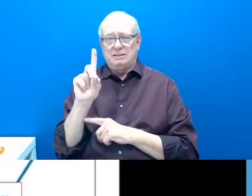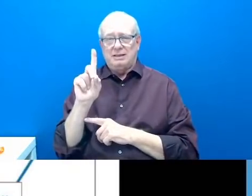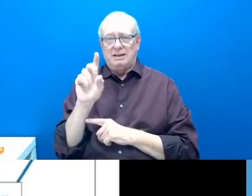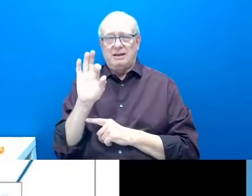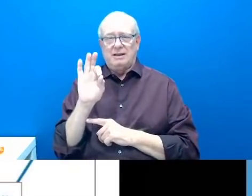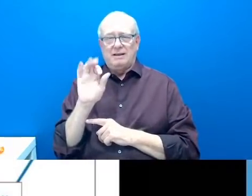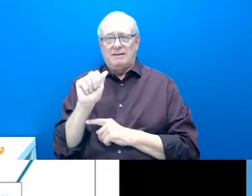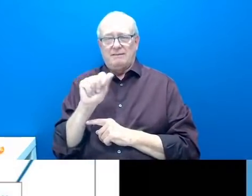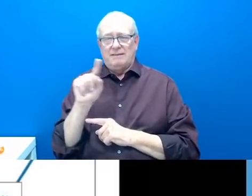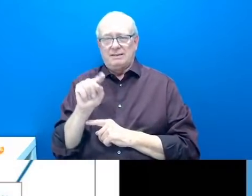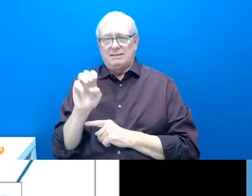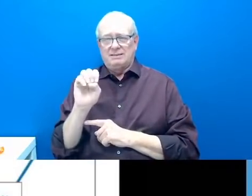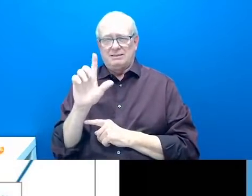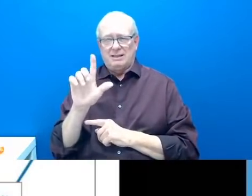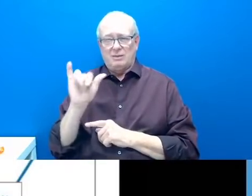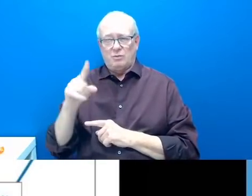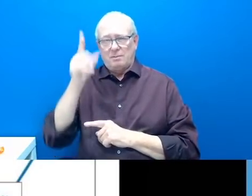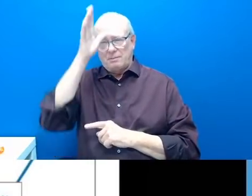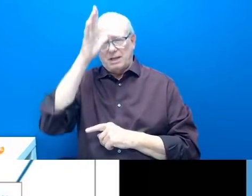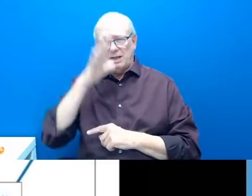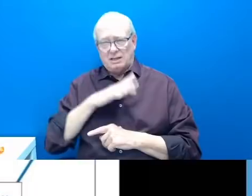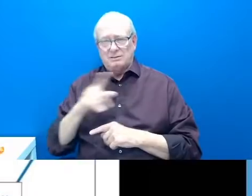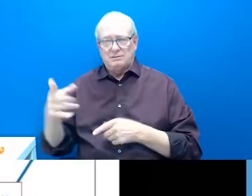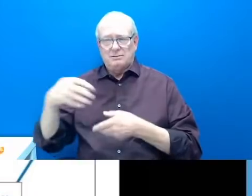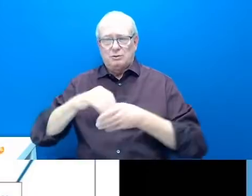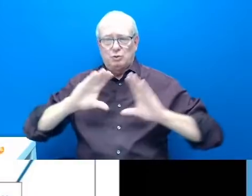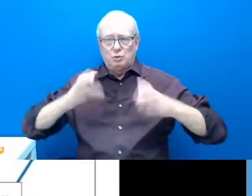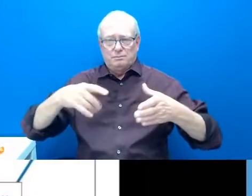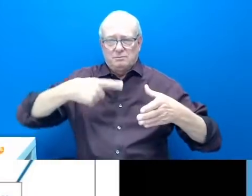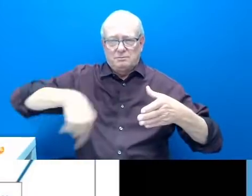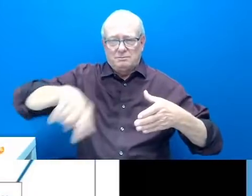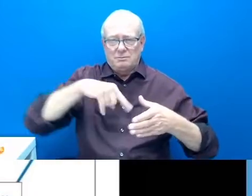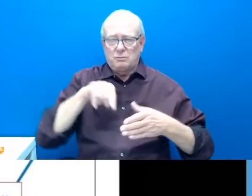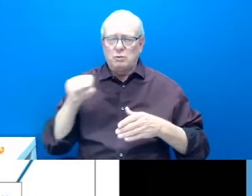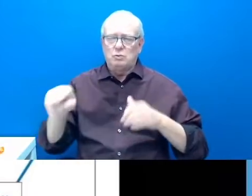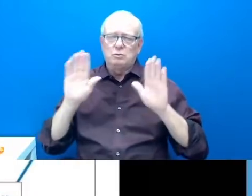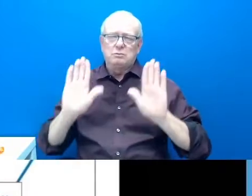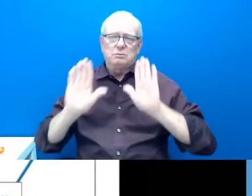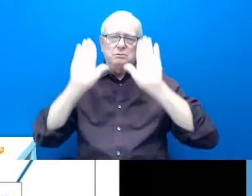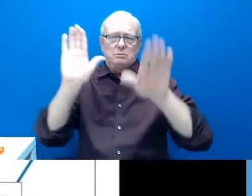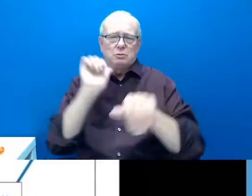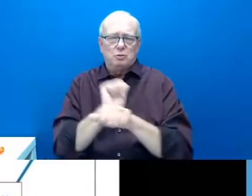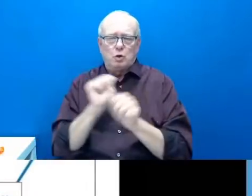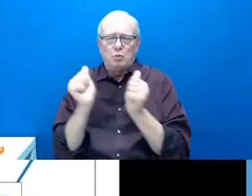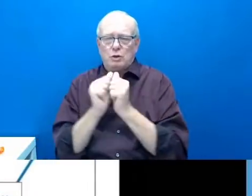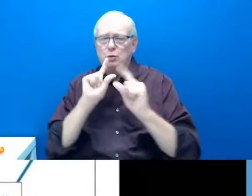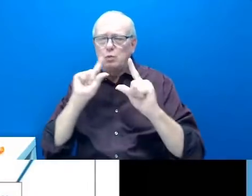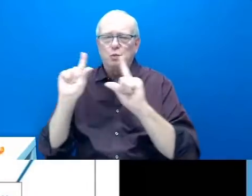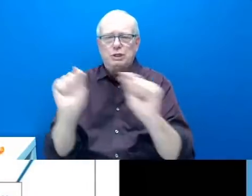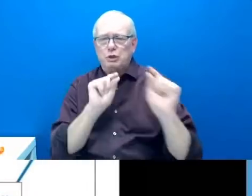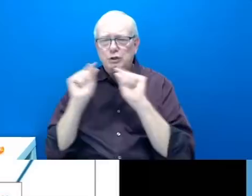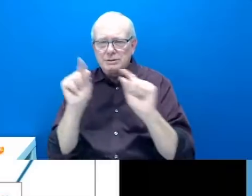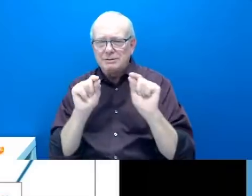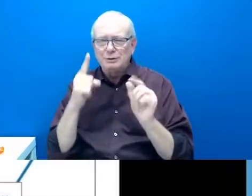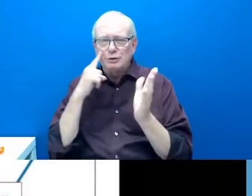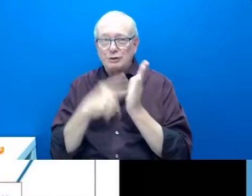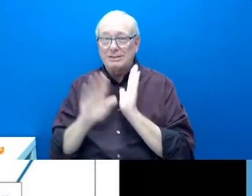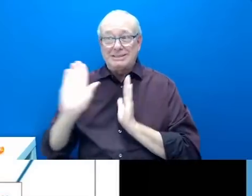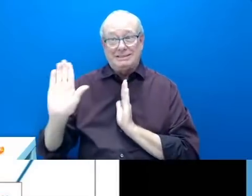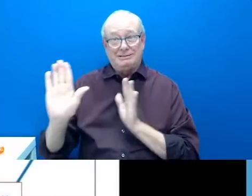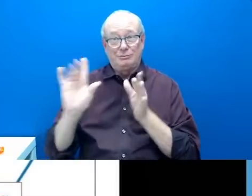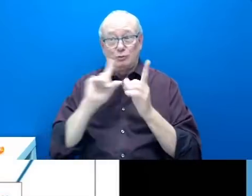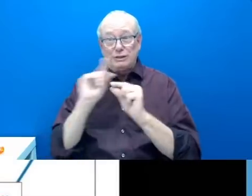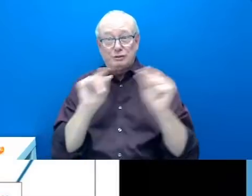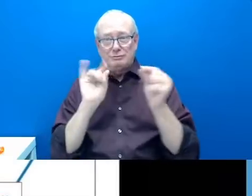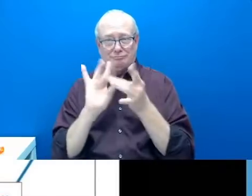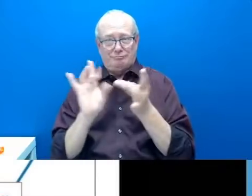out his excellent work on Twitter. His feed is there, and this hasn't been updated